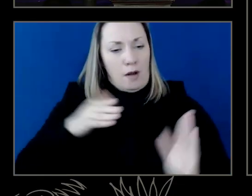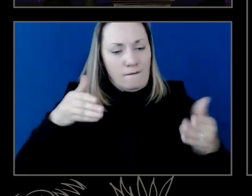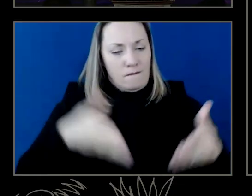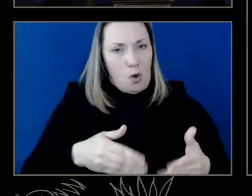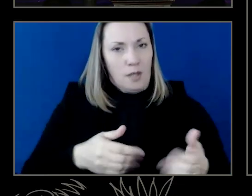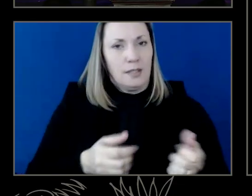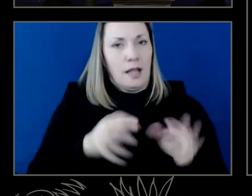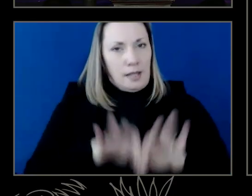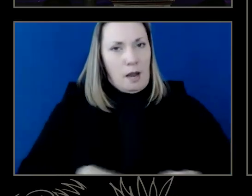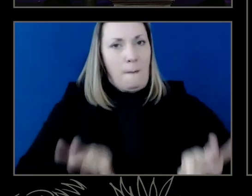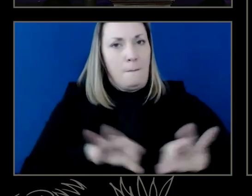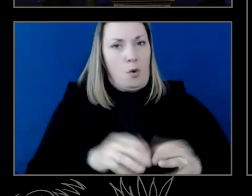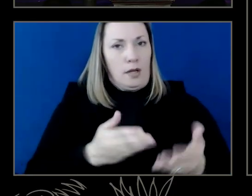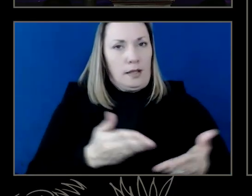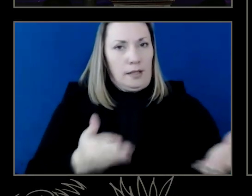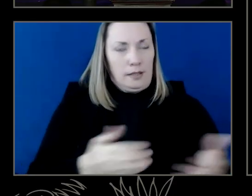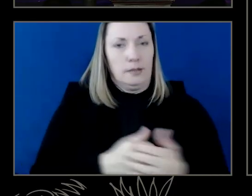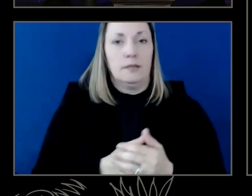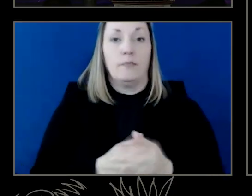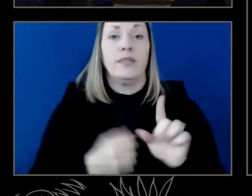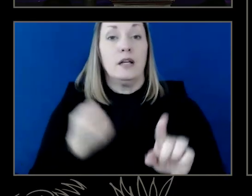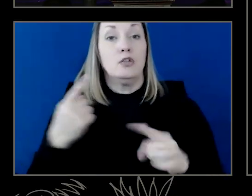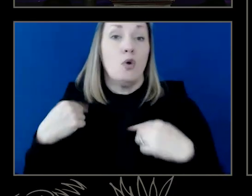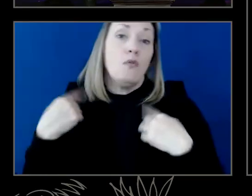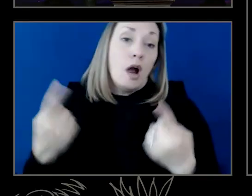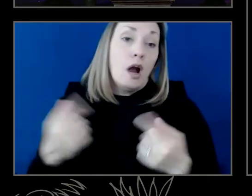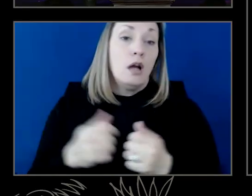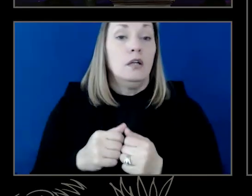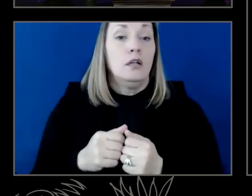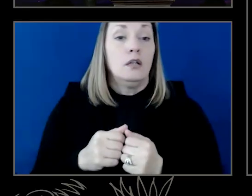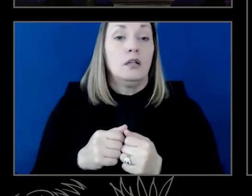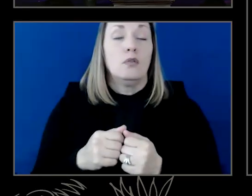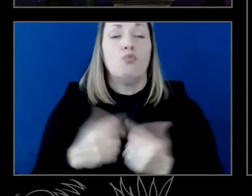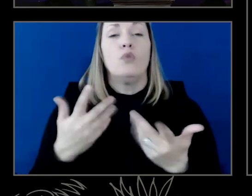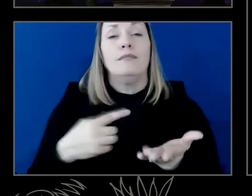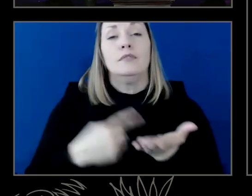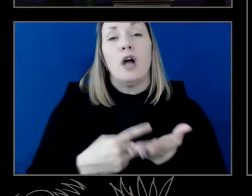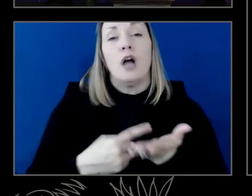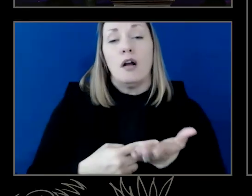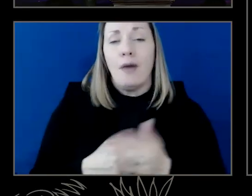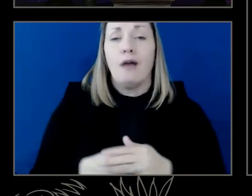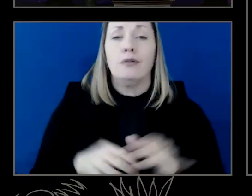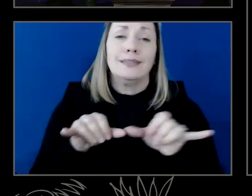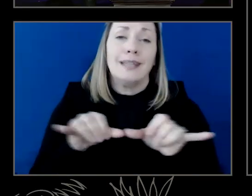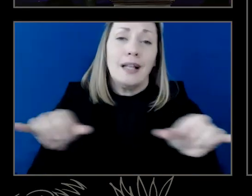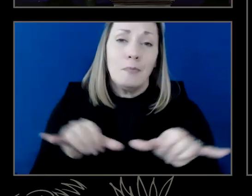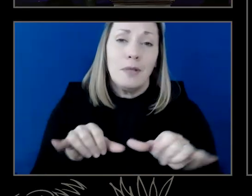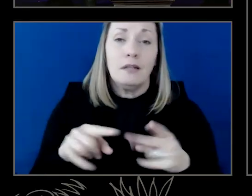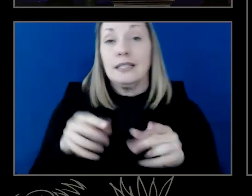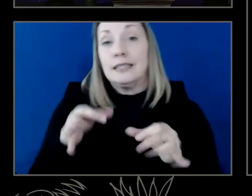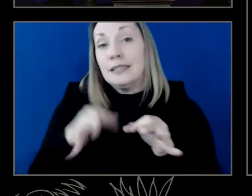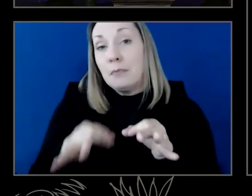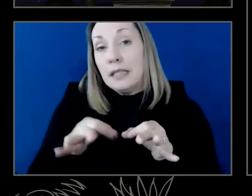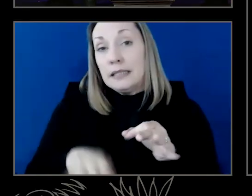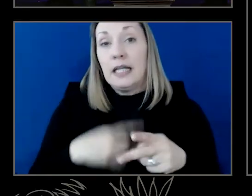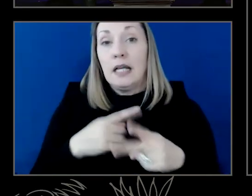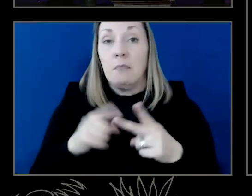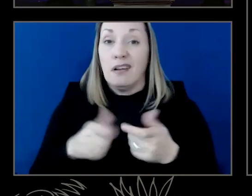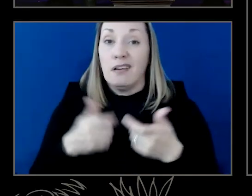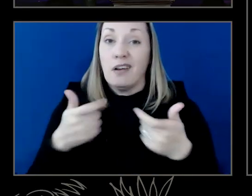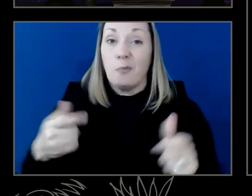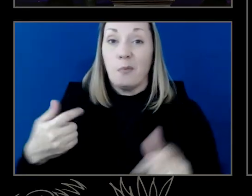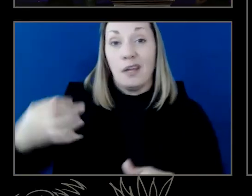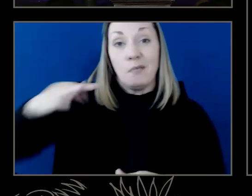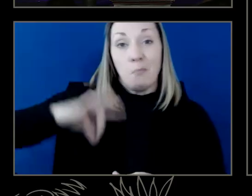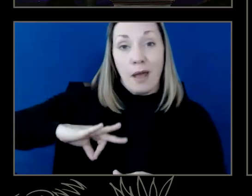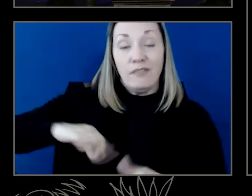actually matters. So far, we have talked about scalability and simplicity, but another huge benefit